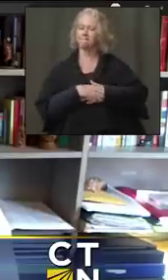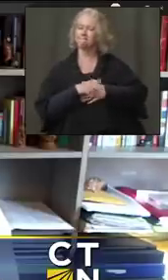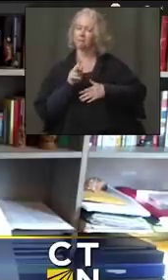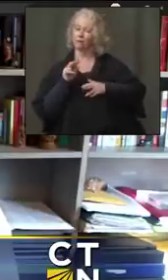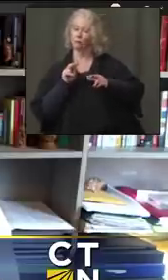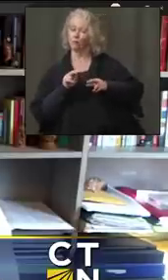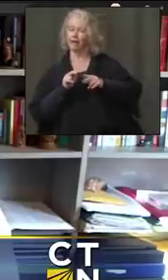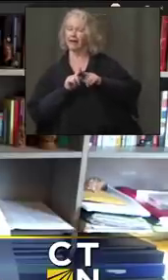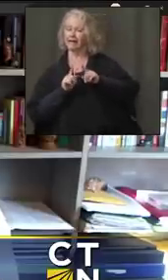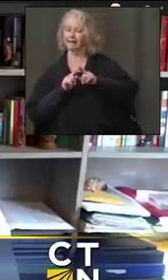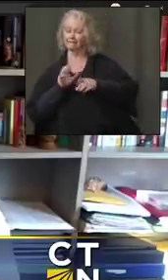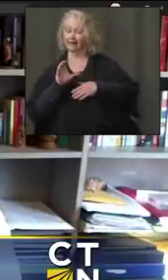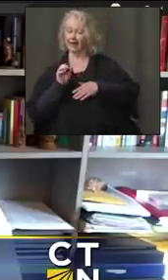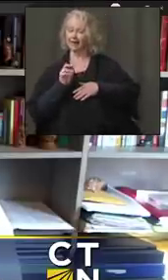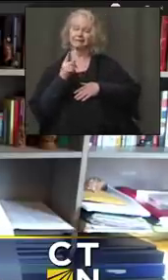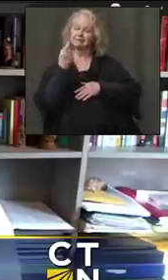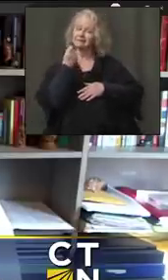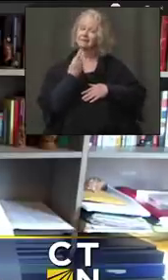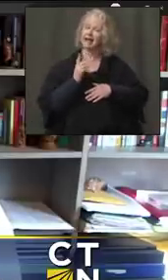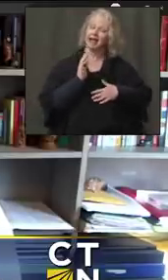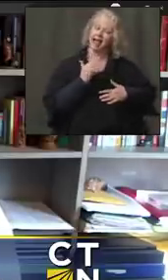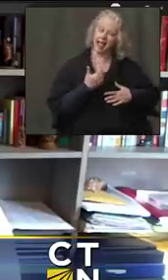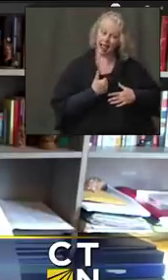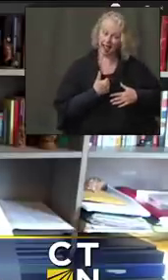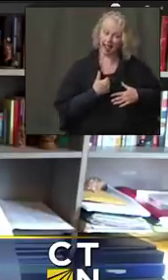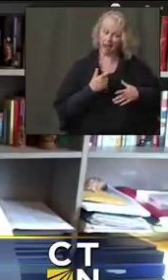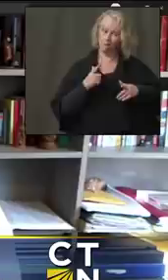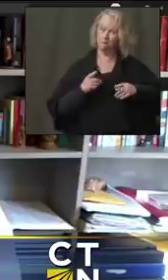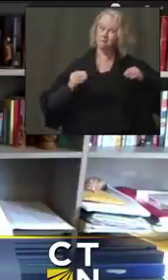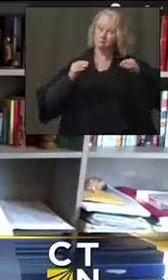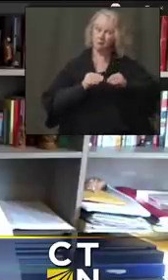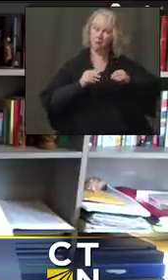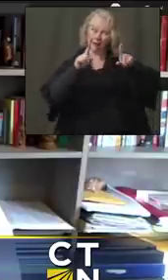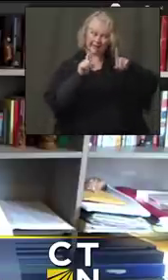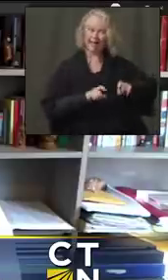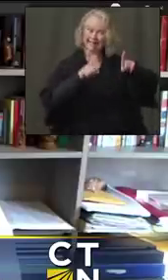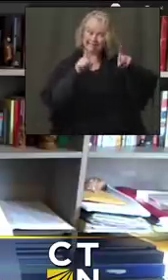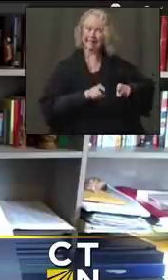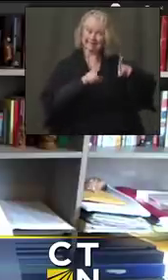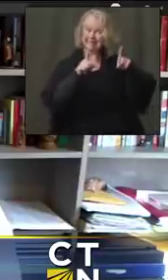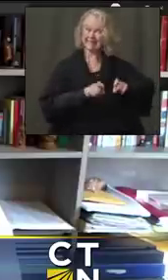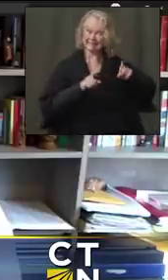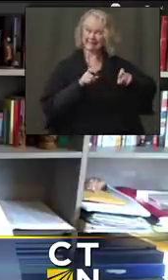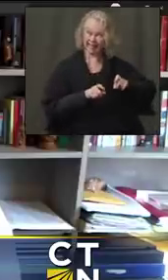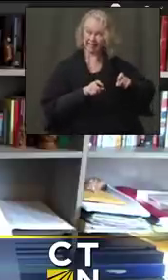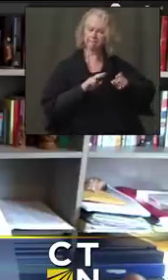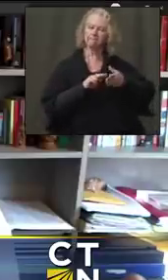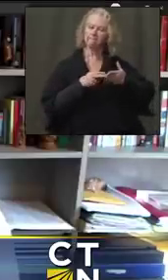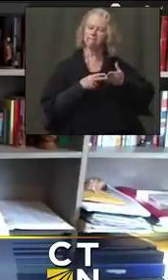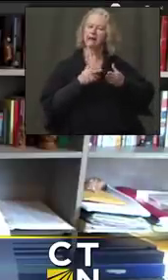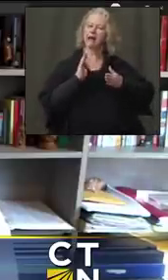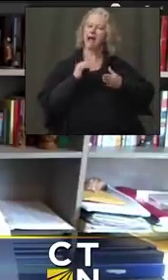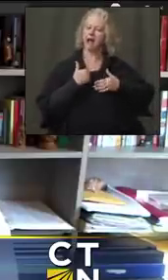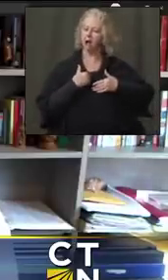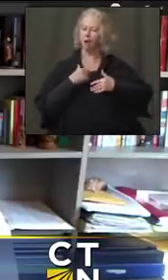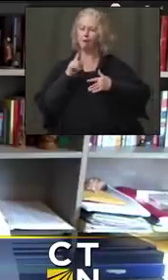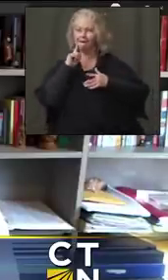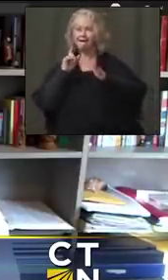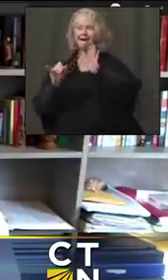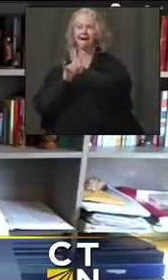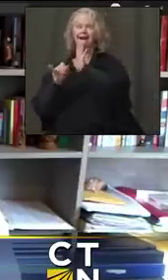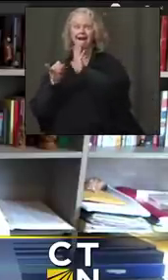that as you ramp up testing, you're testing more people, and you're identifying more people, even though the transmission in the